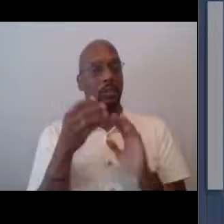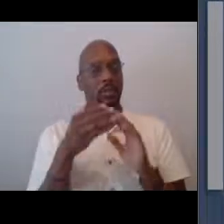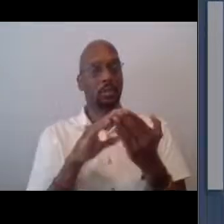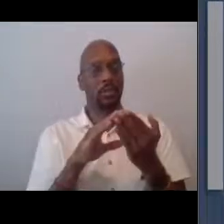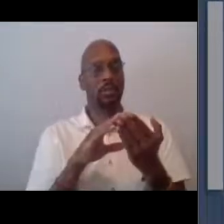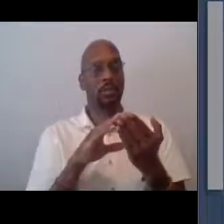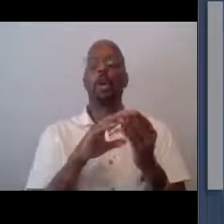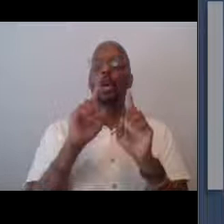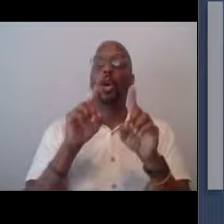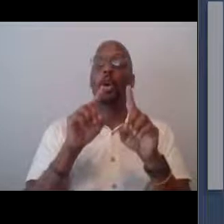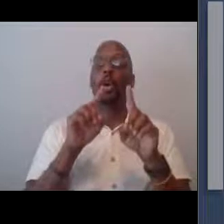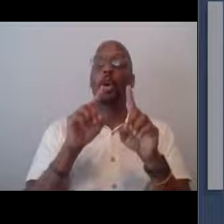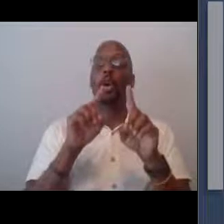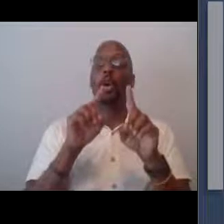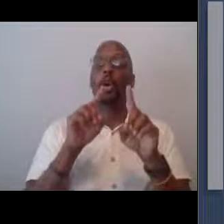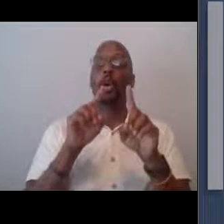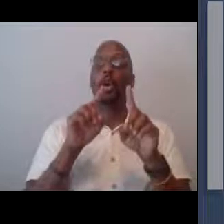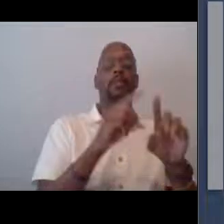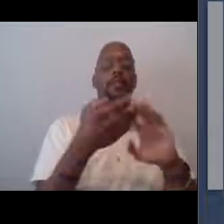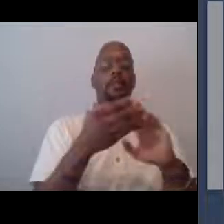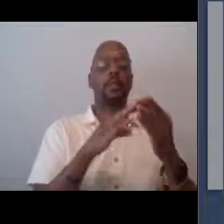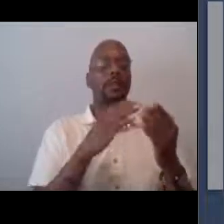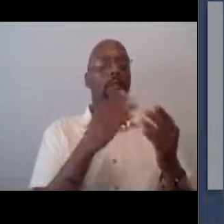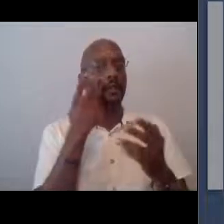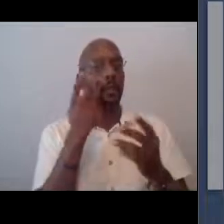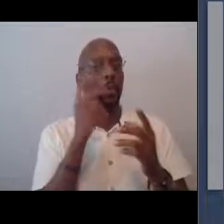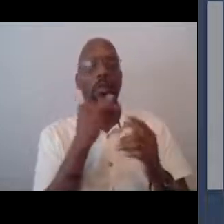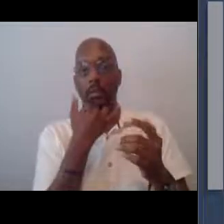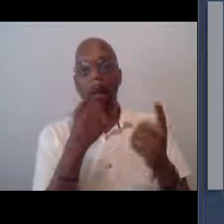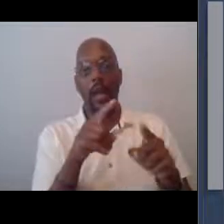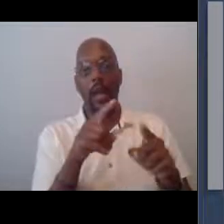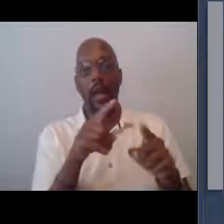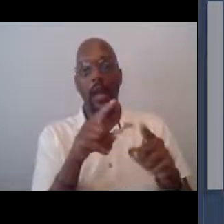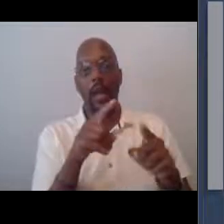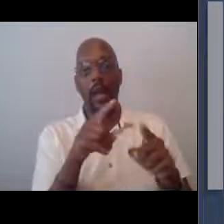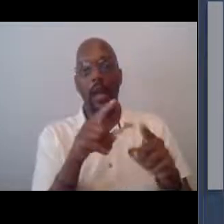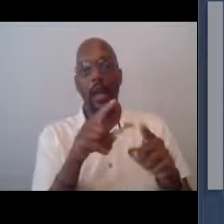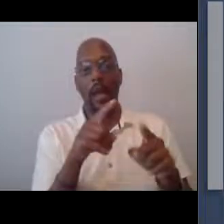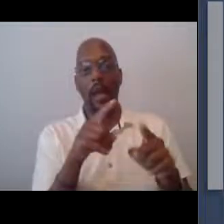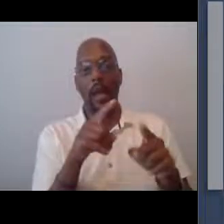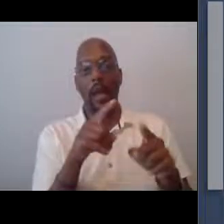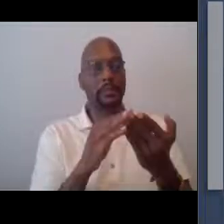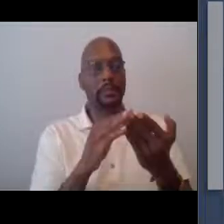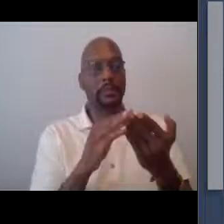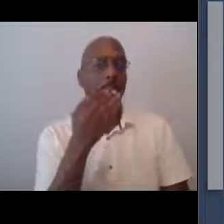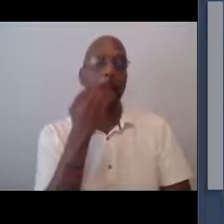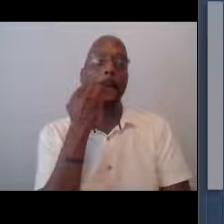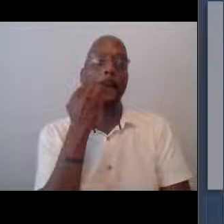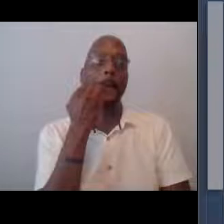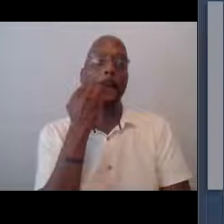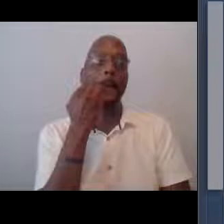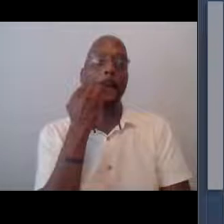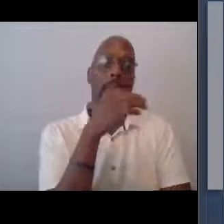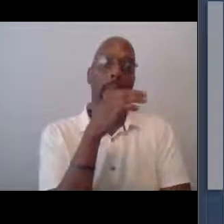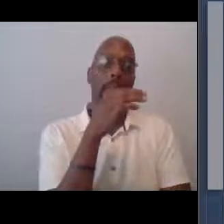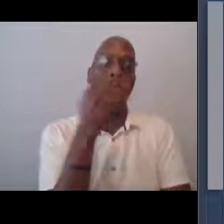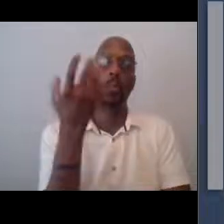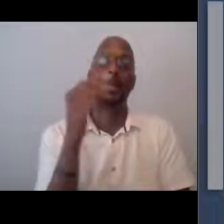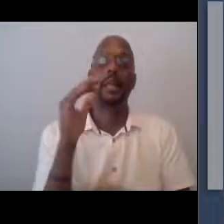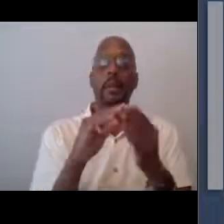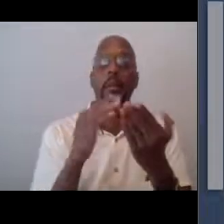find out where the wrong to that community is, feels, was, all of that, and what does that community